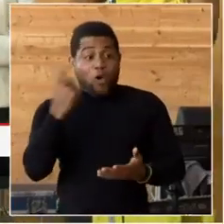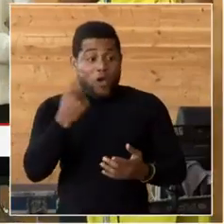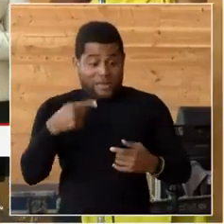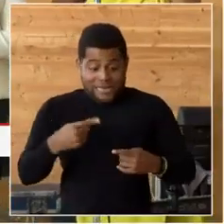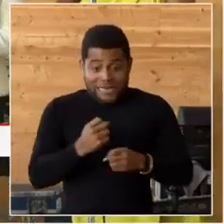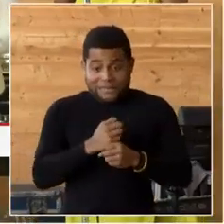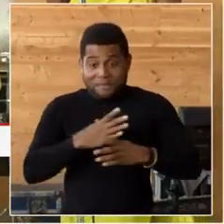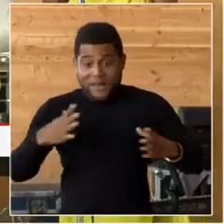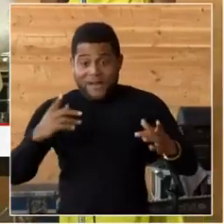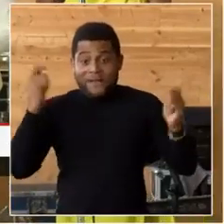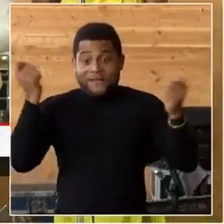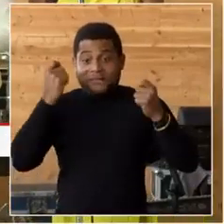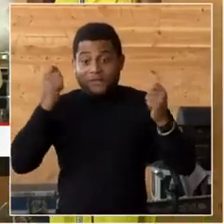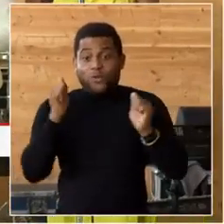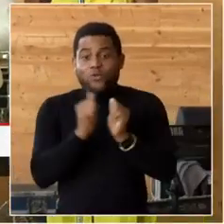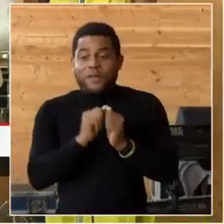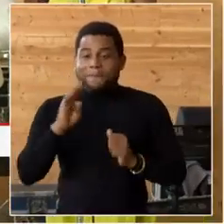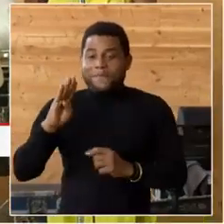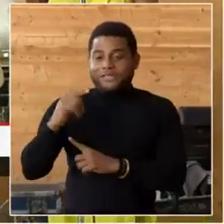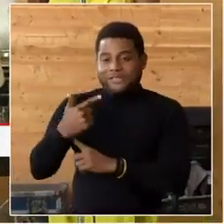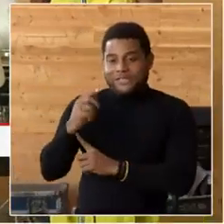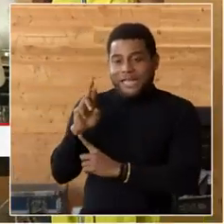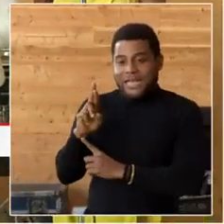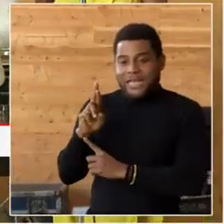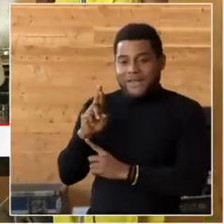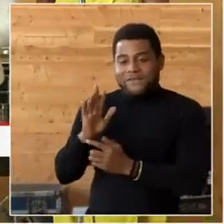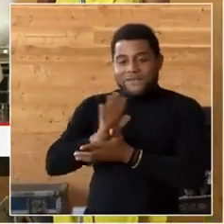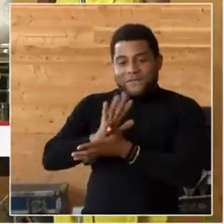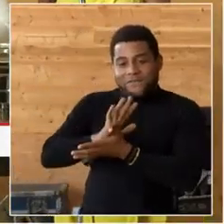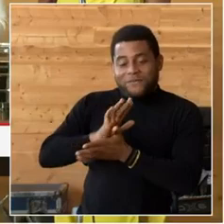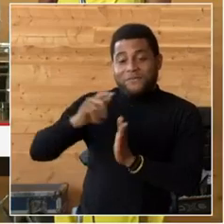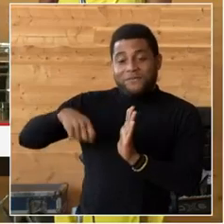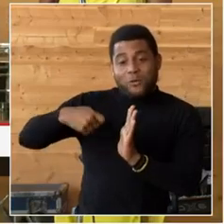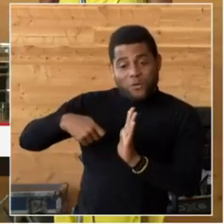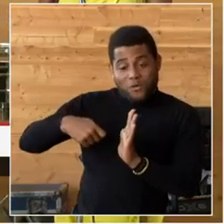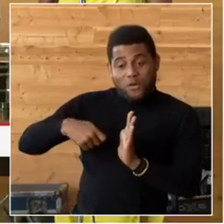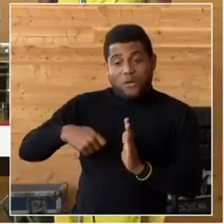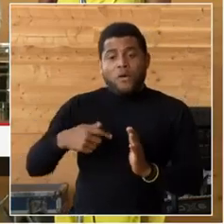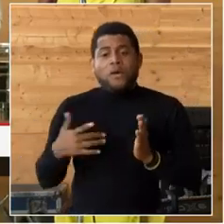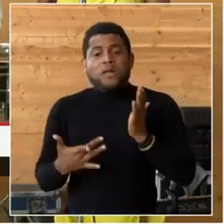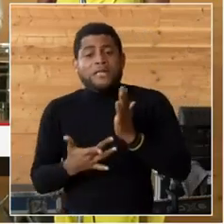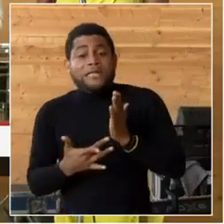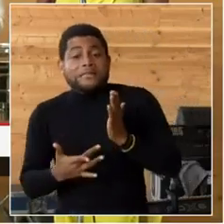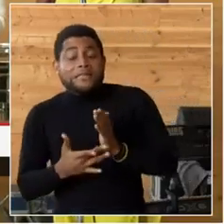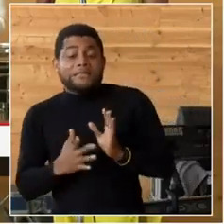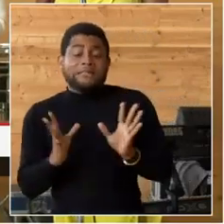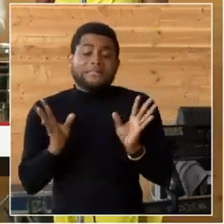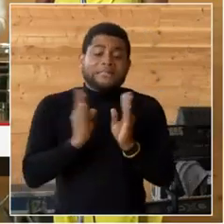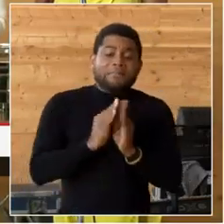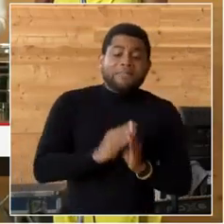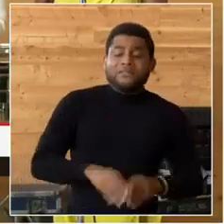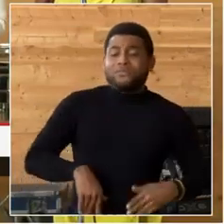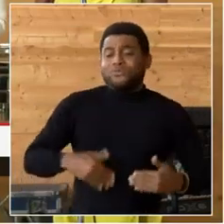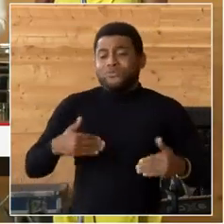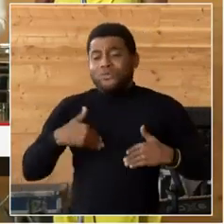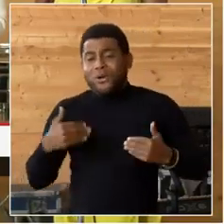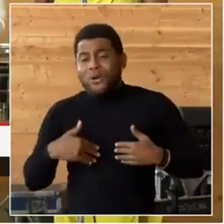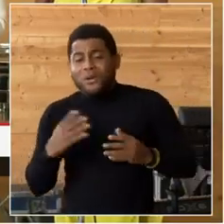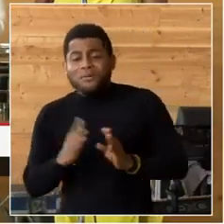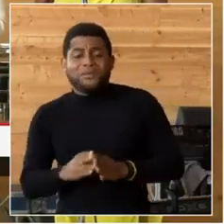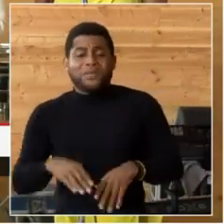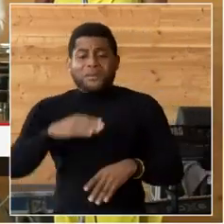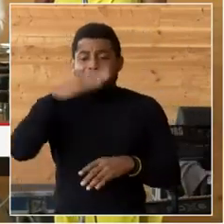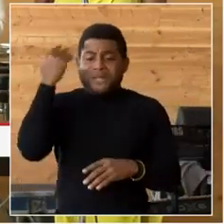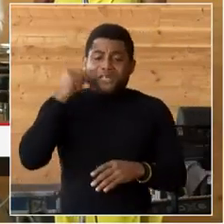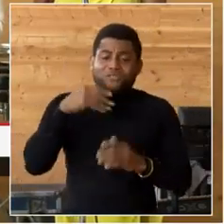festival with the BGR Film Festival, with the Black Cloud Tech Summit, with our youth programs, Black Girls Lead, Girls Rock Tech, but we